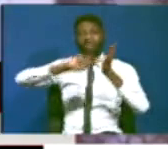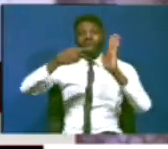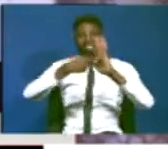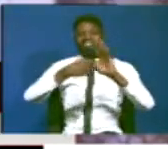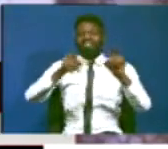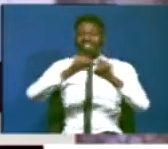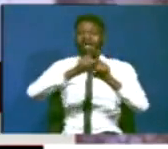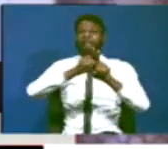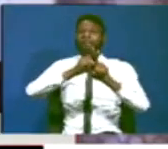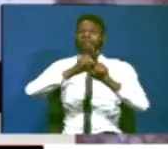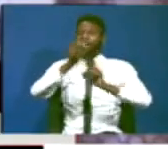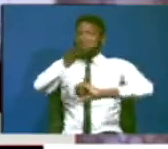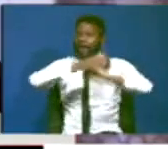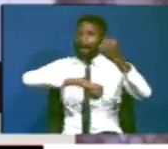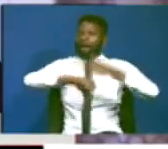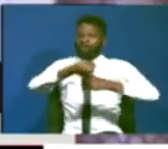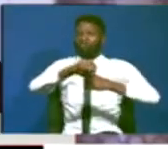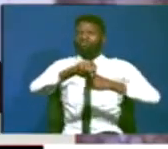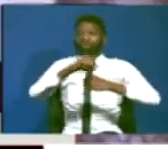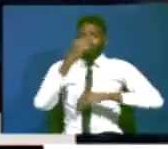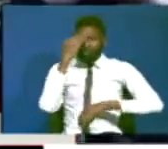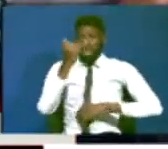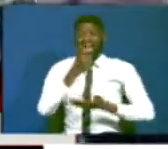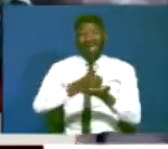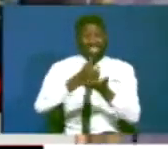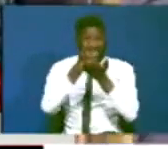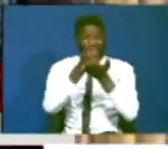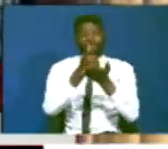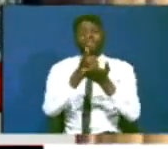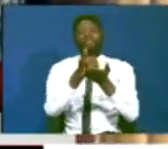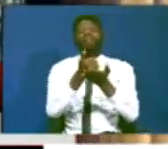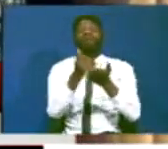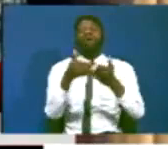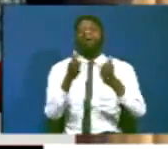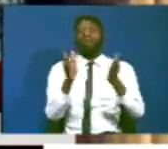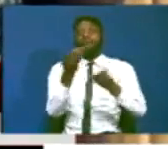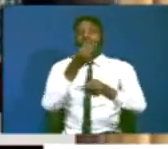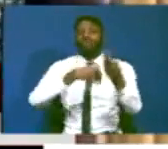because they will unlock the economic potential of that region.